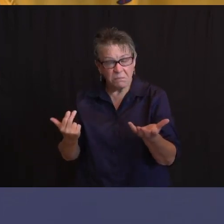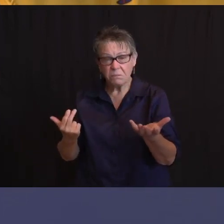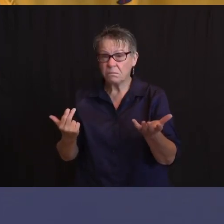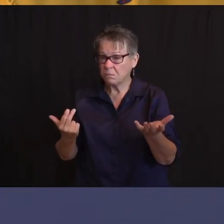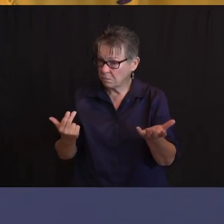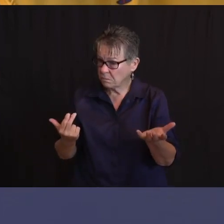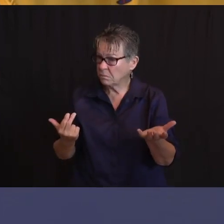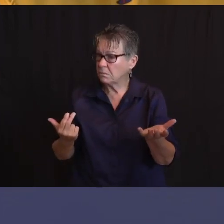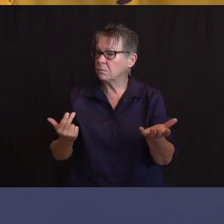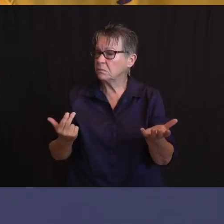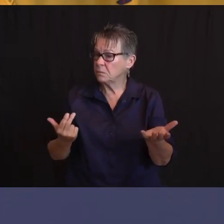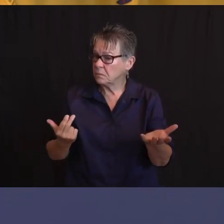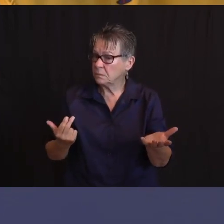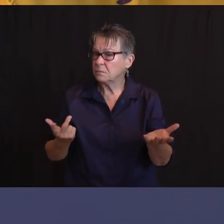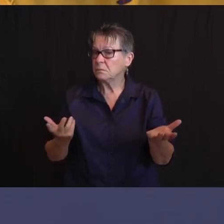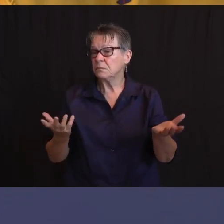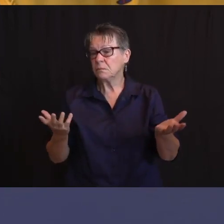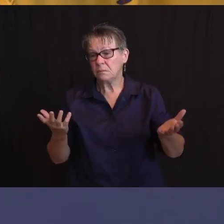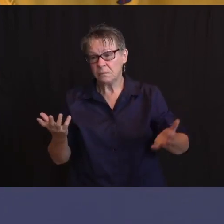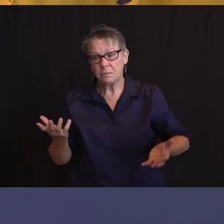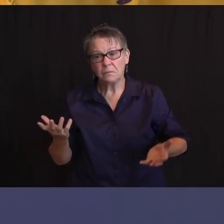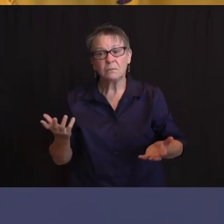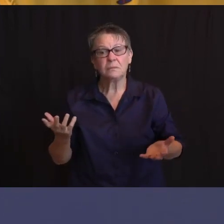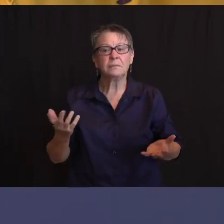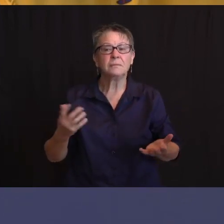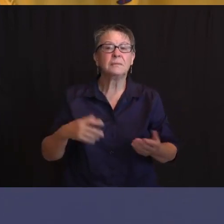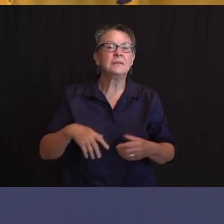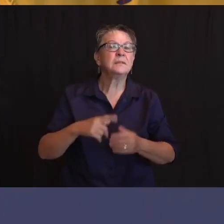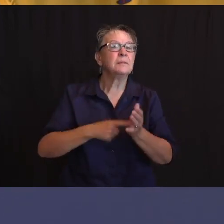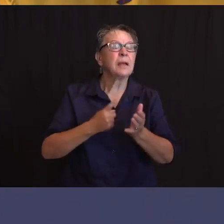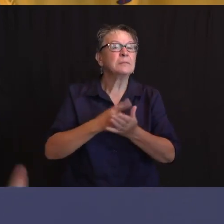over 30,000. So thank you for that and for everything.